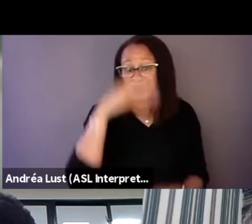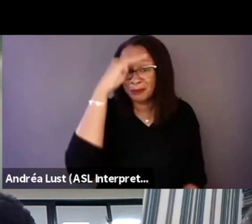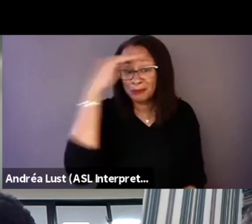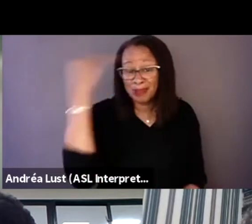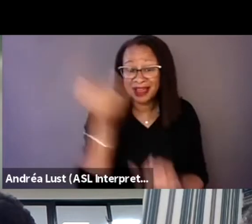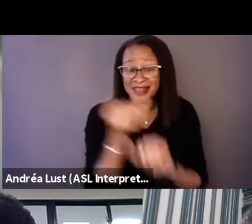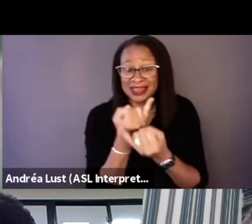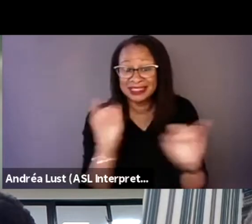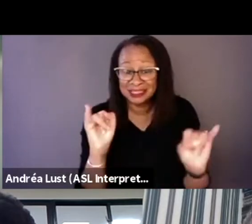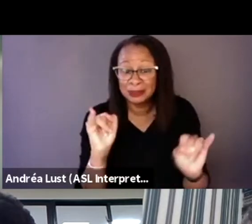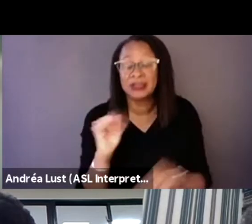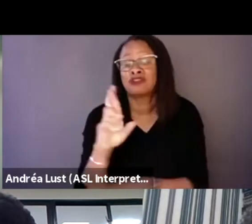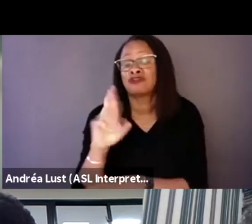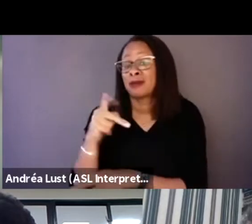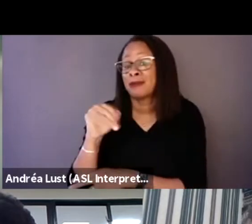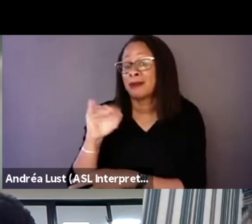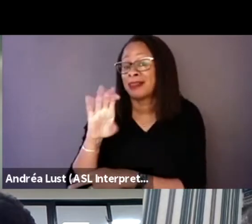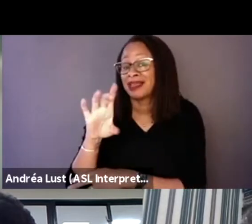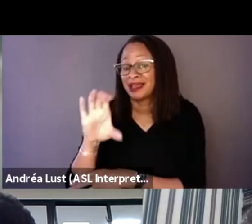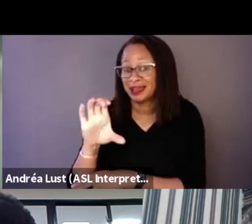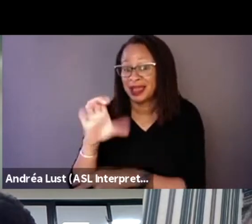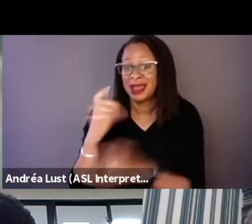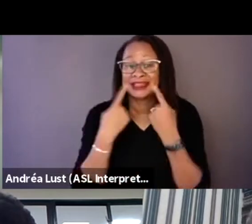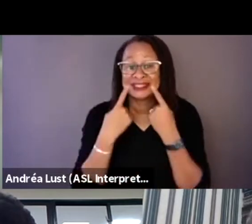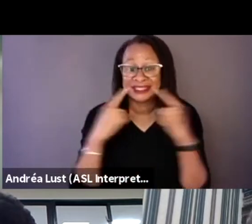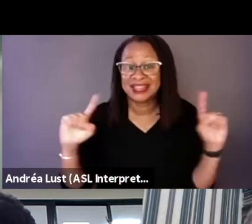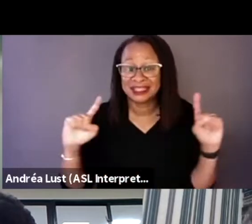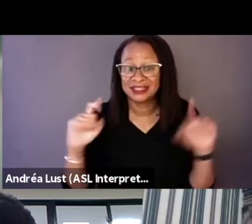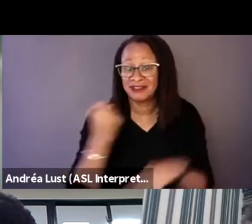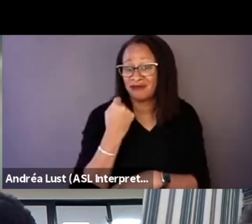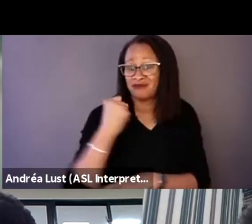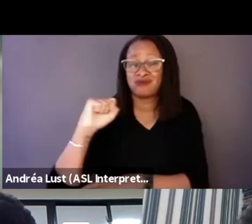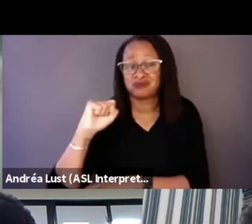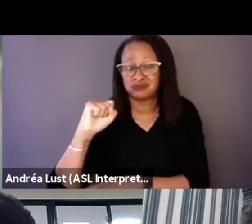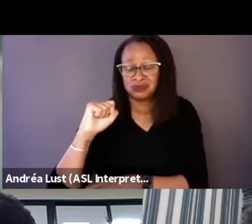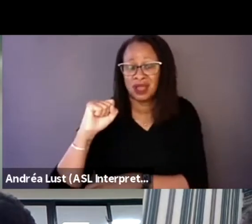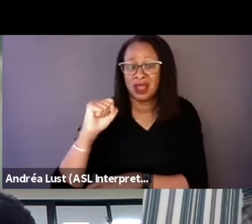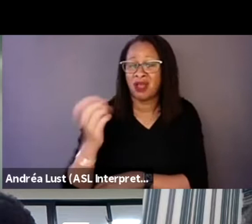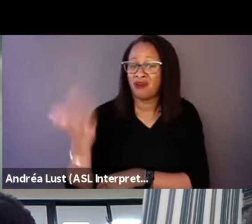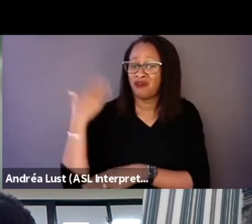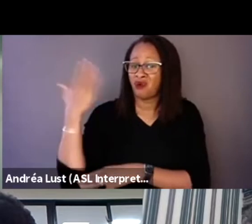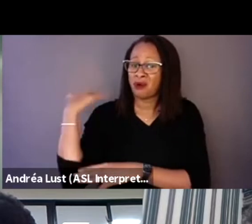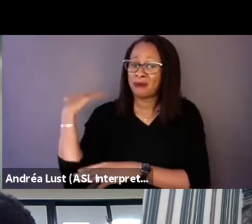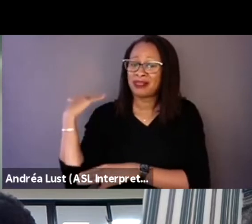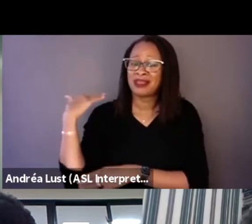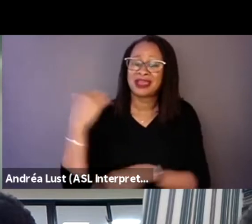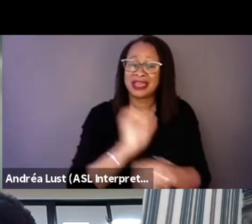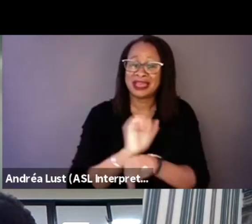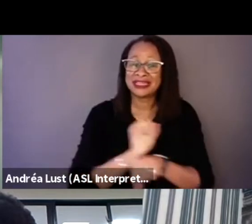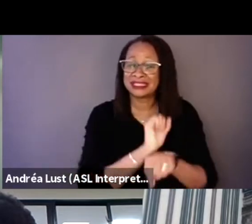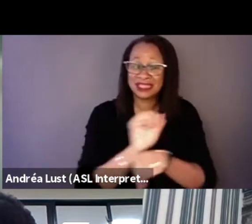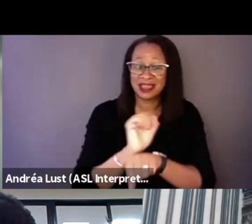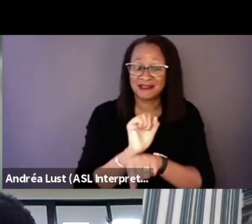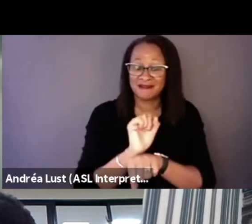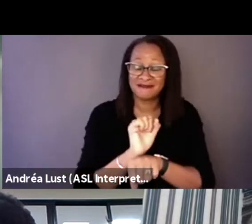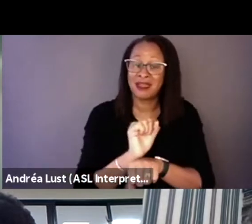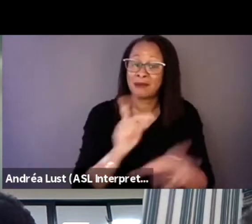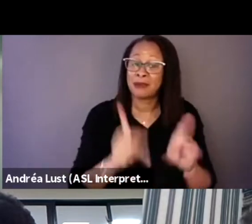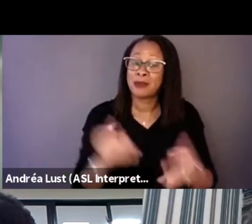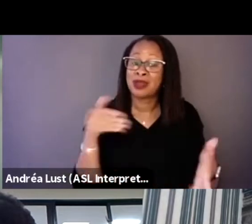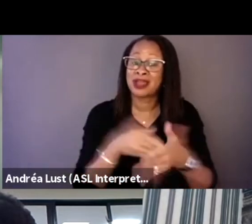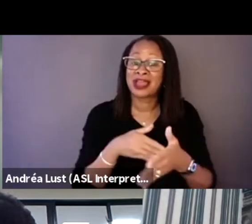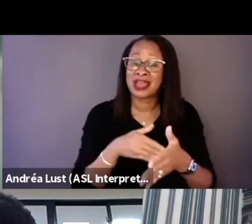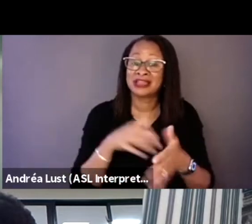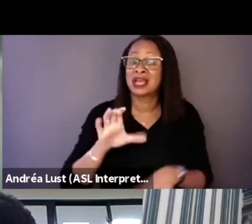independent republic successfully revolted of formerly enslaved people against a colonial power. And it has